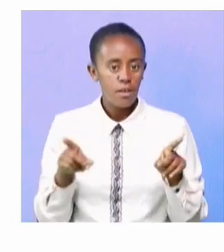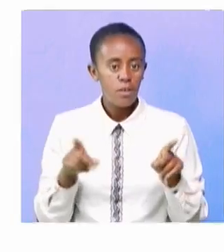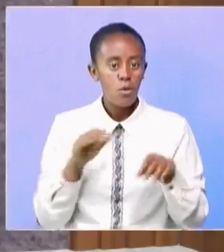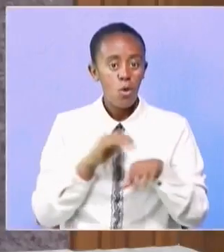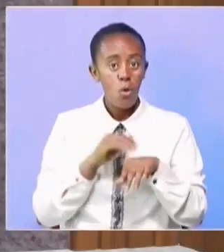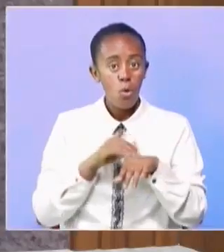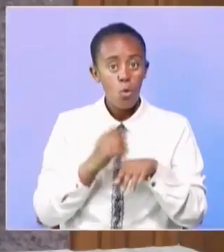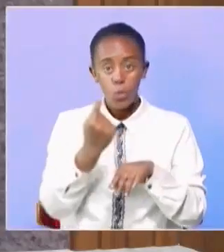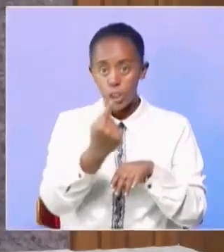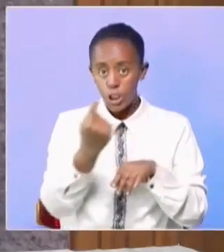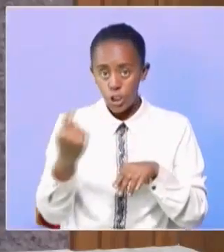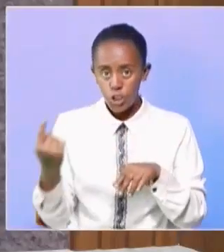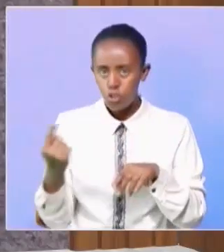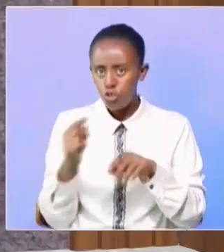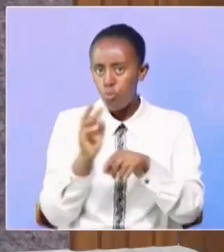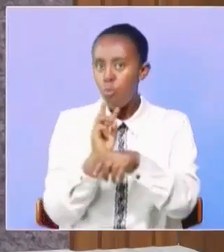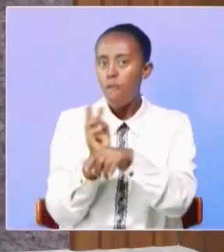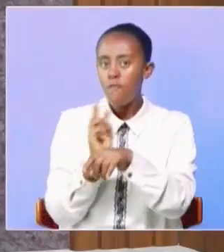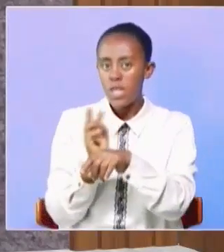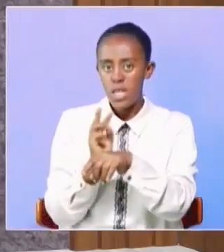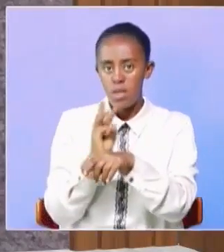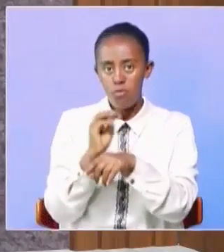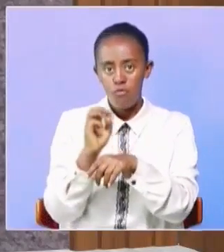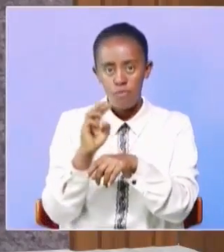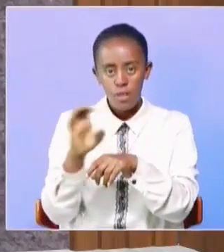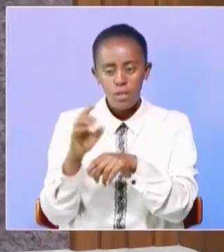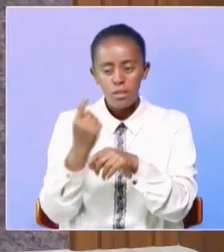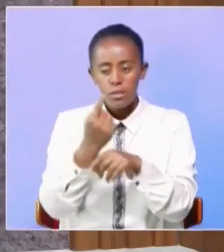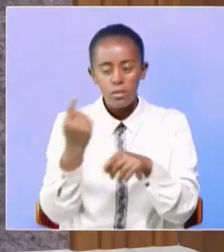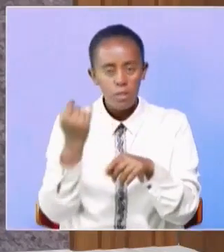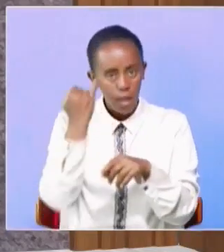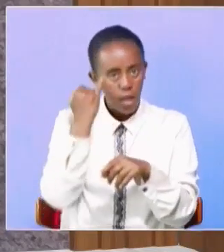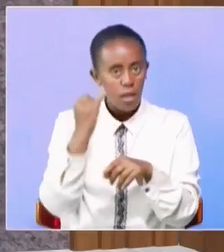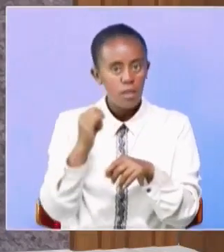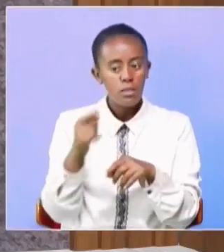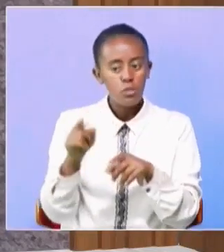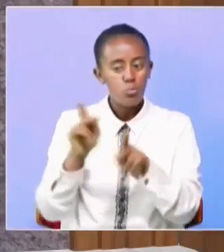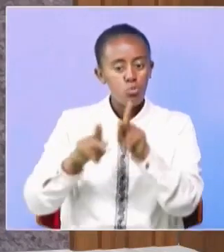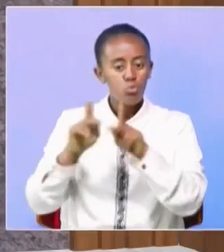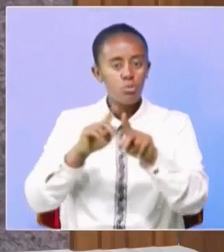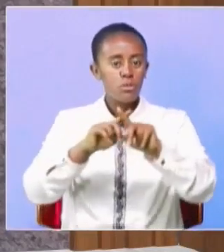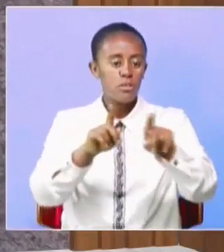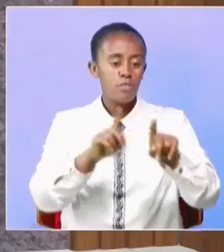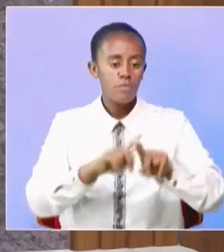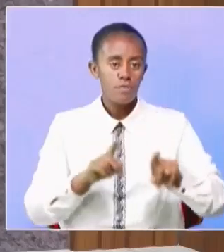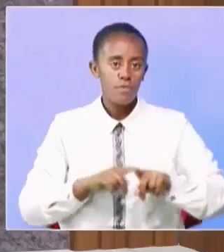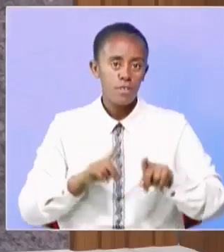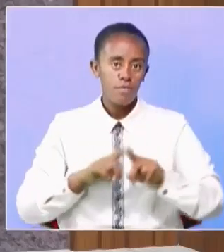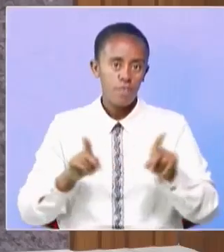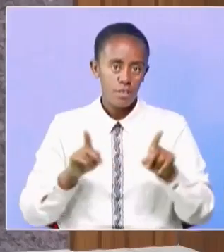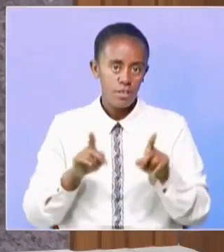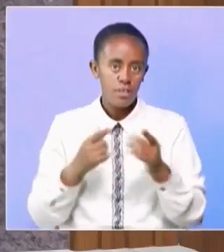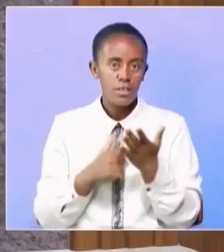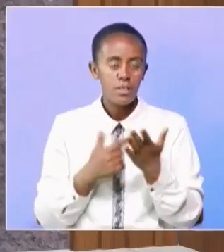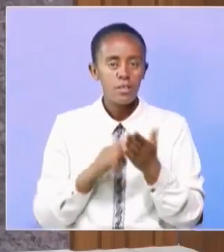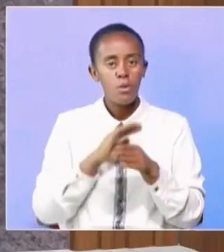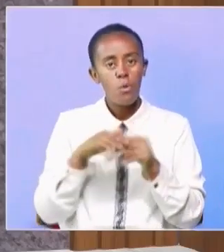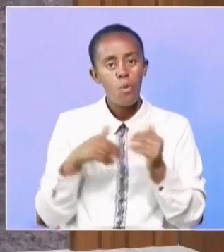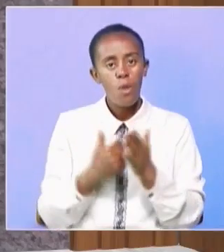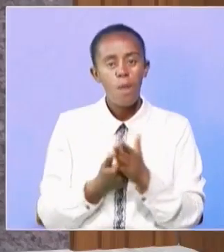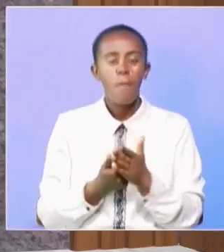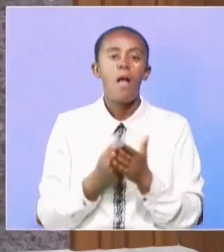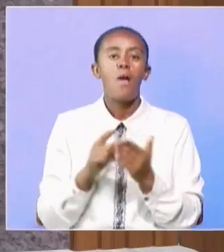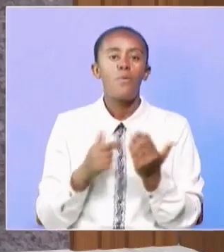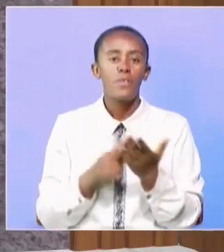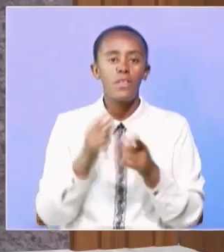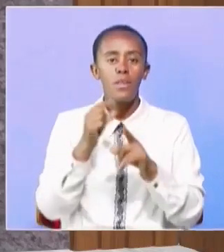on each movie. So each idea of these people are what? Different. These are all about